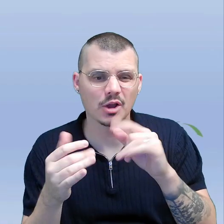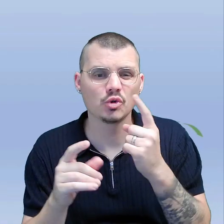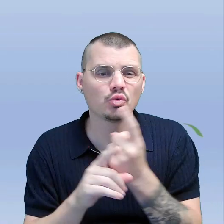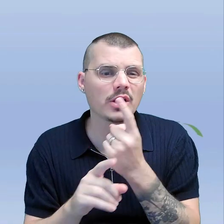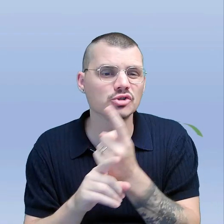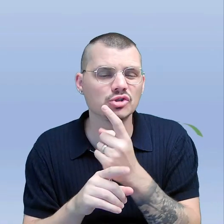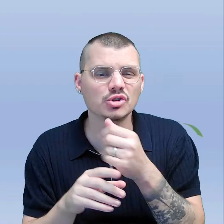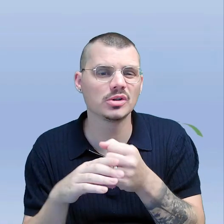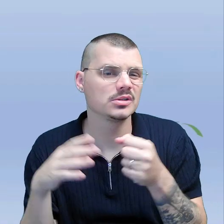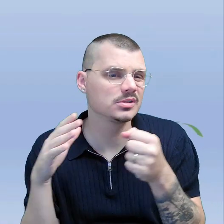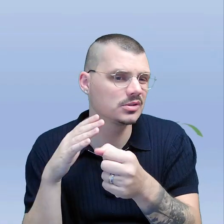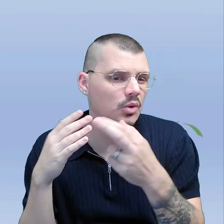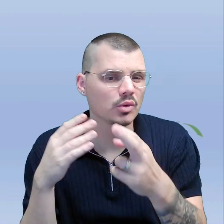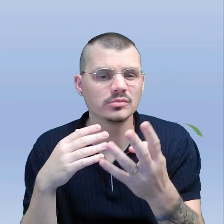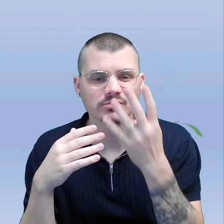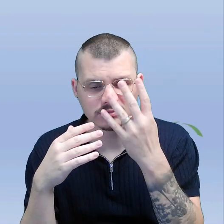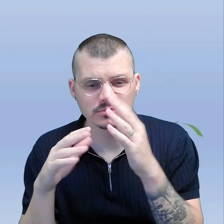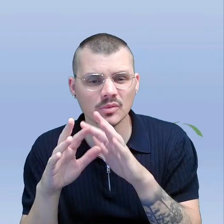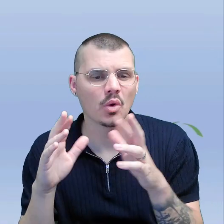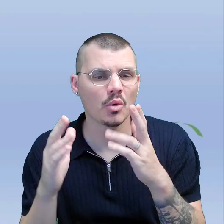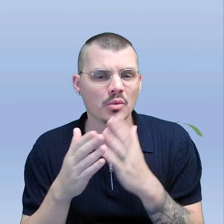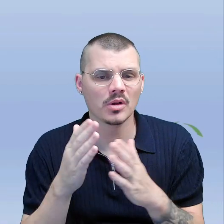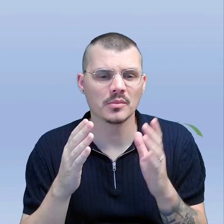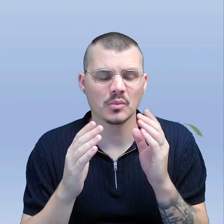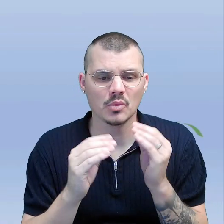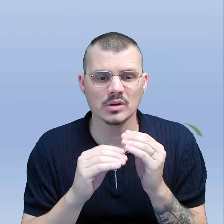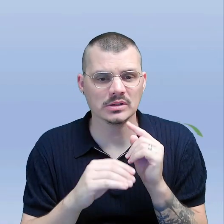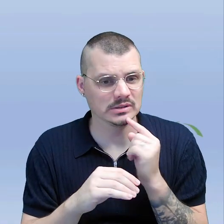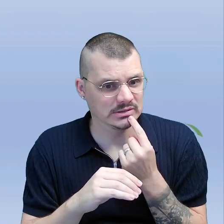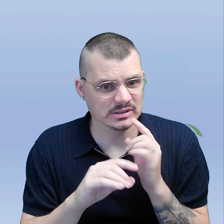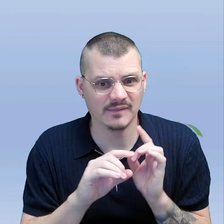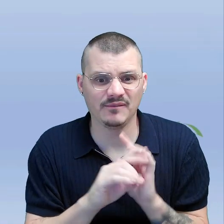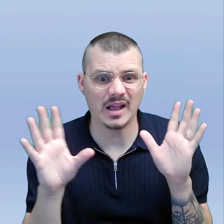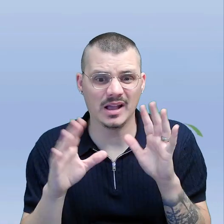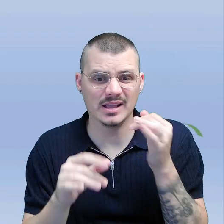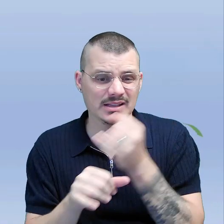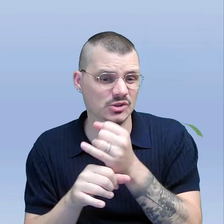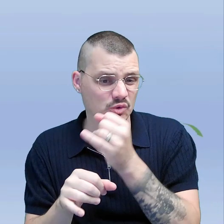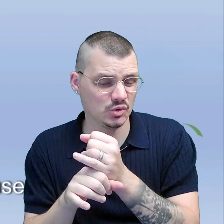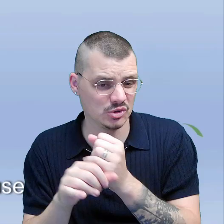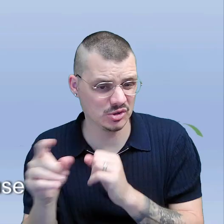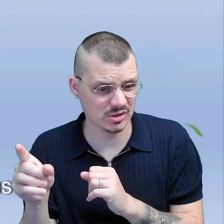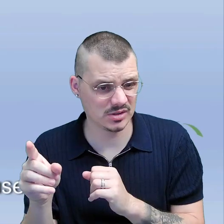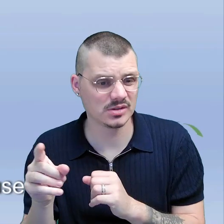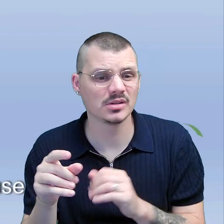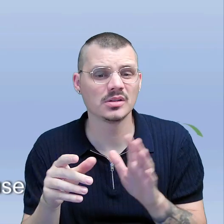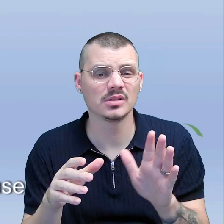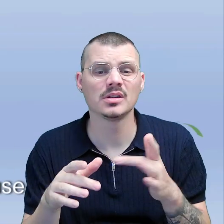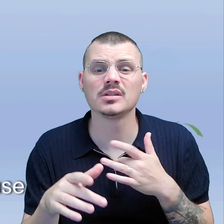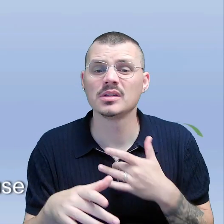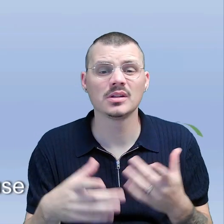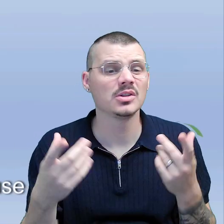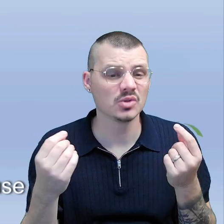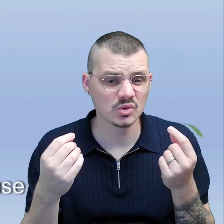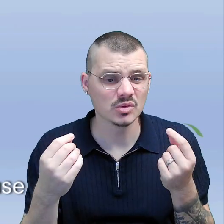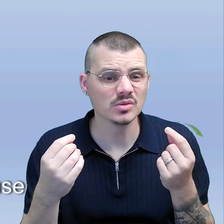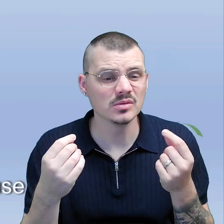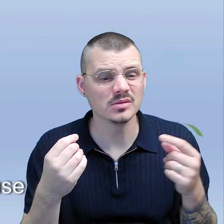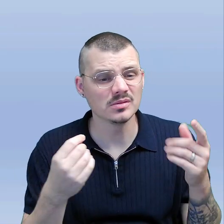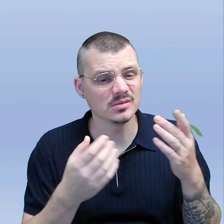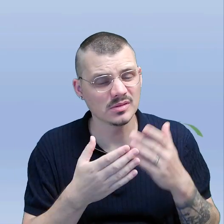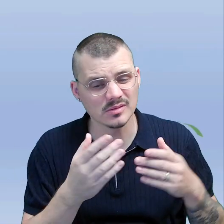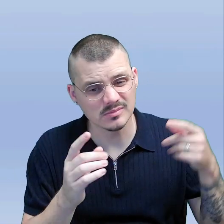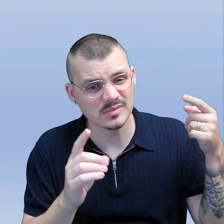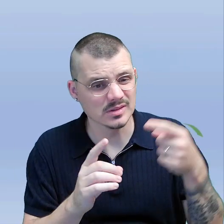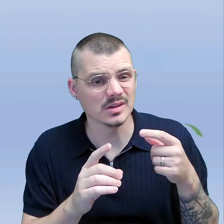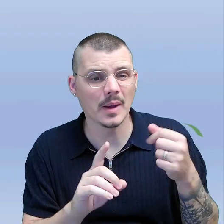corrections, but also some of the more violent, older style institutions, the overture to some pretty severe abuse